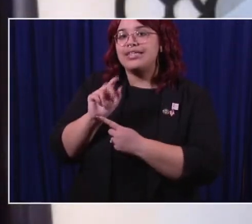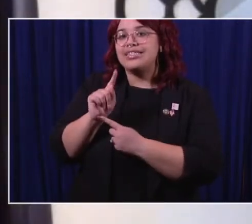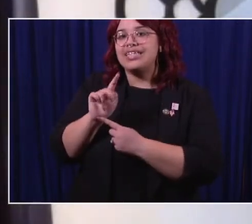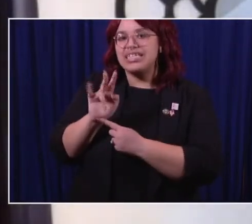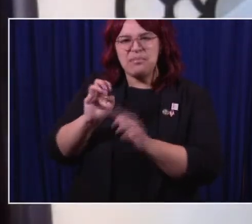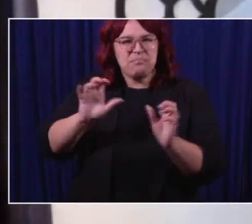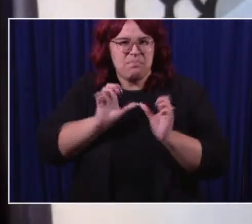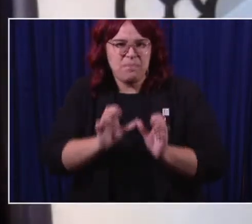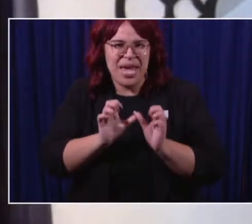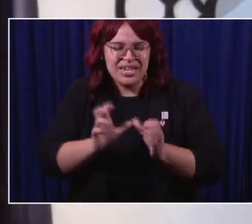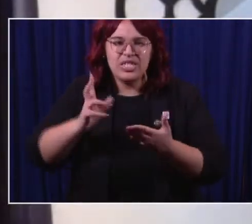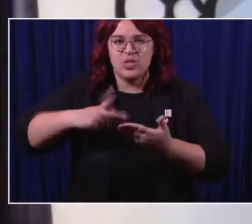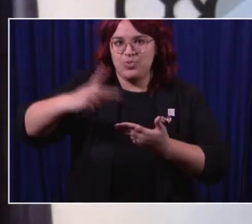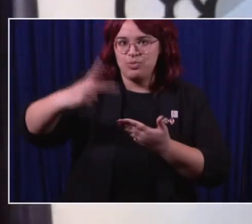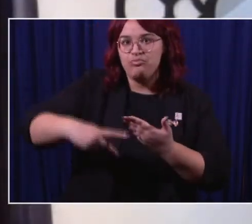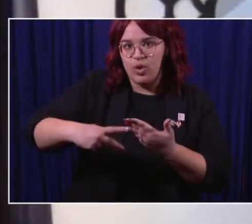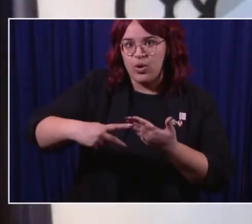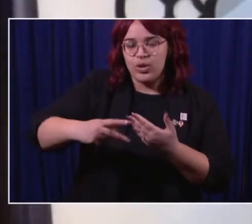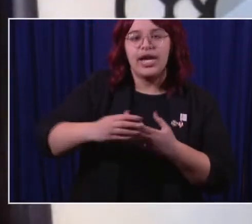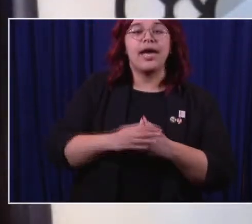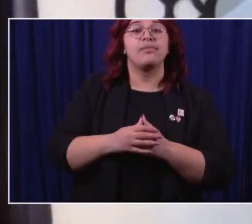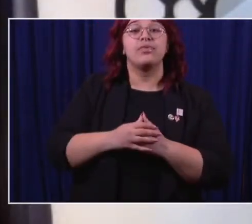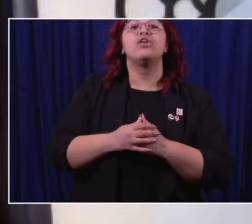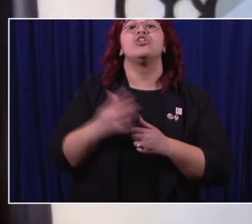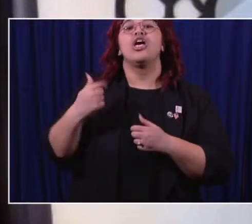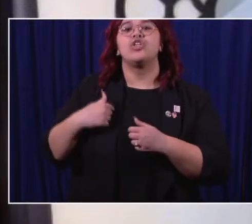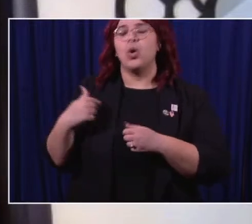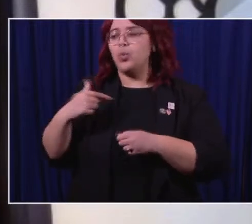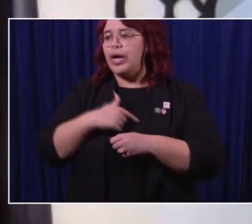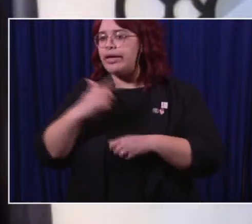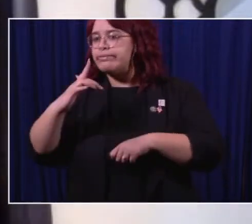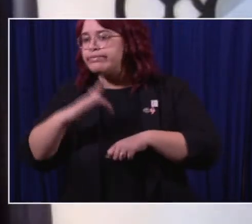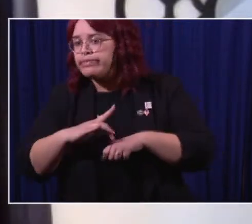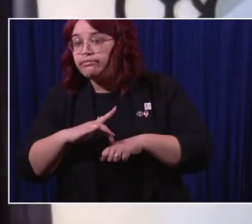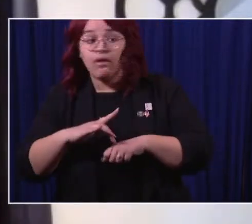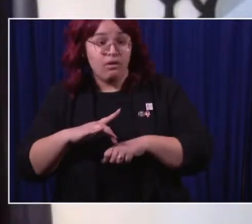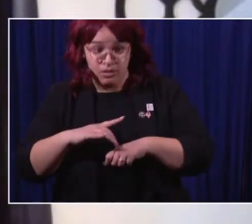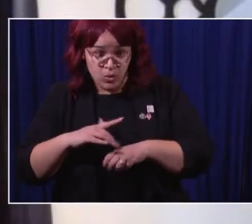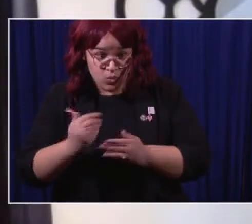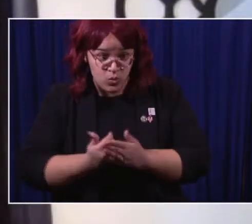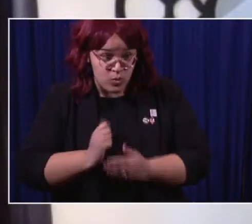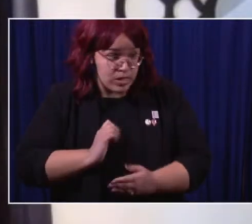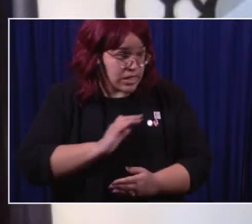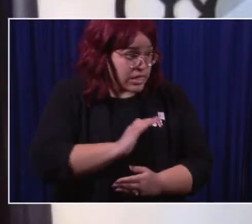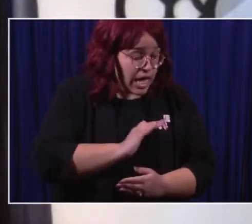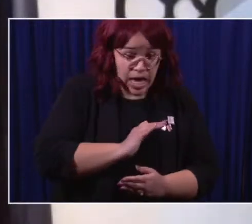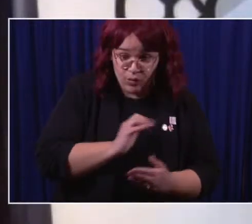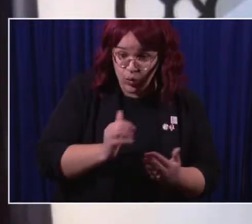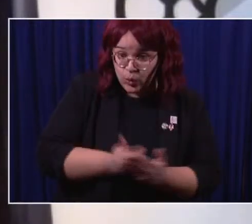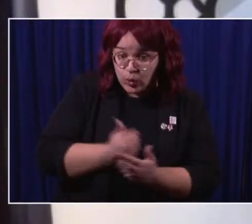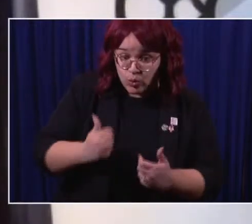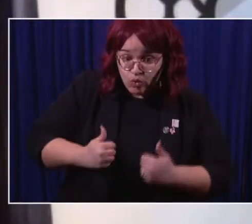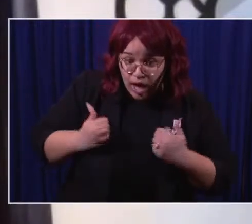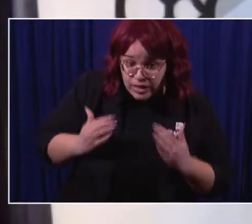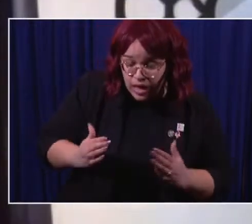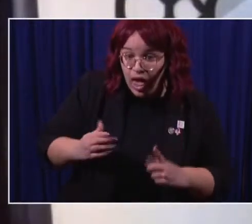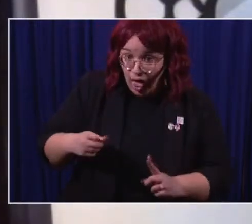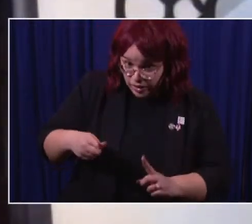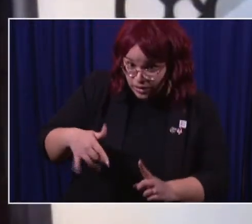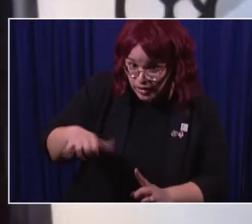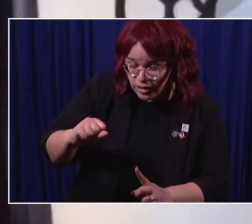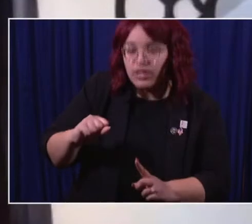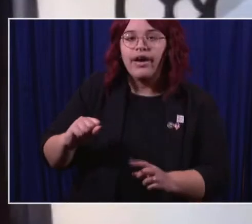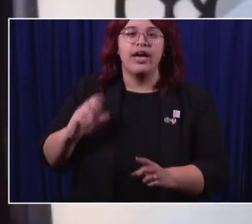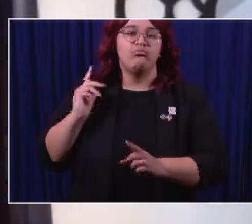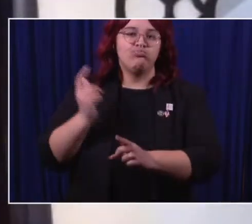nursing home and assisted living residents and staff. Just last week, I had a chance to join the governor and talk about our webinar